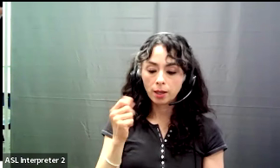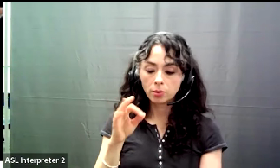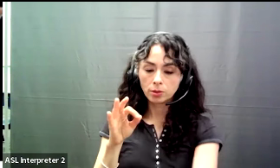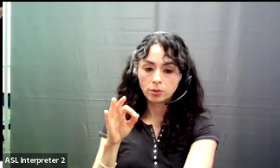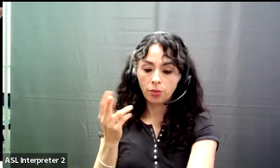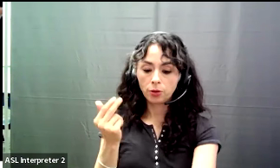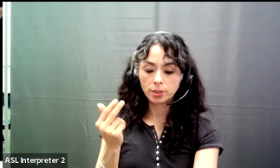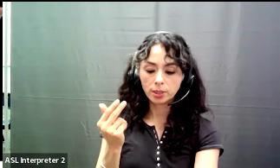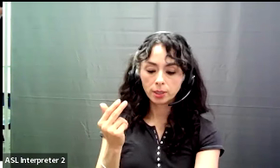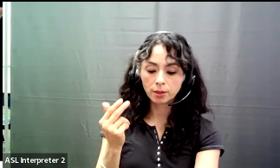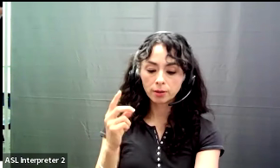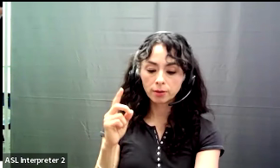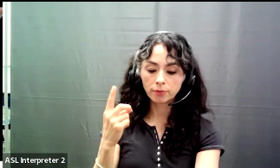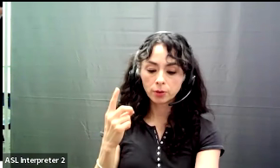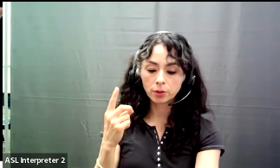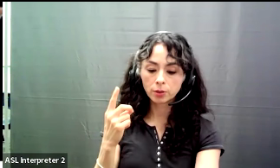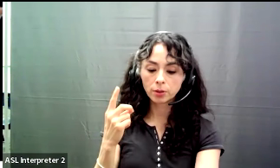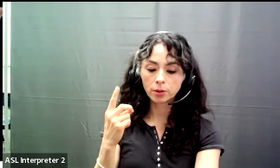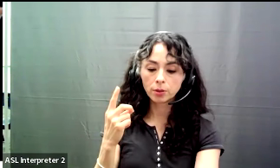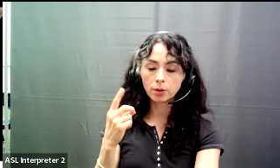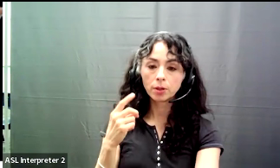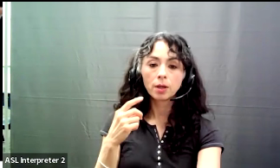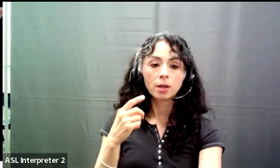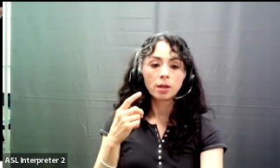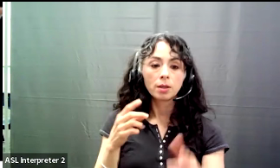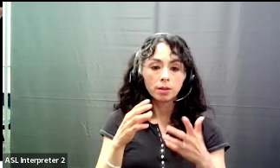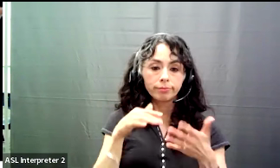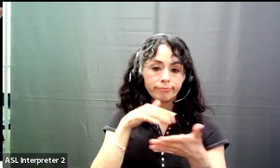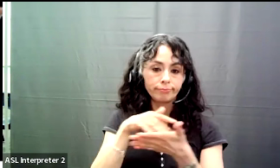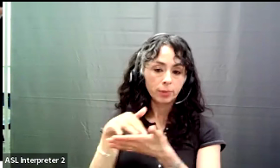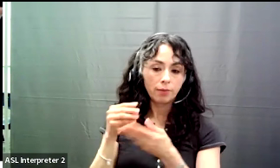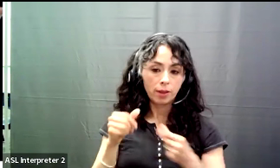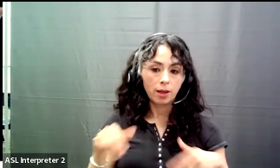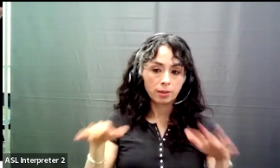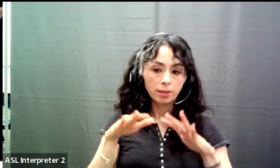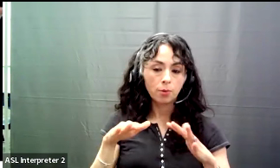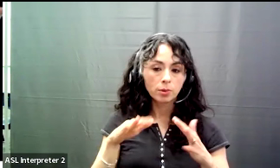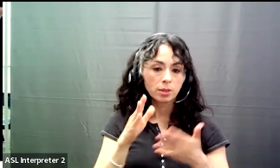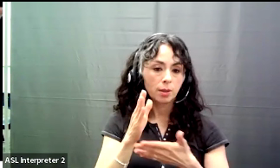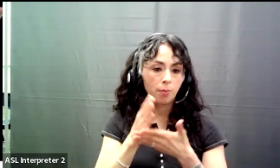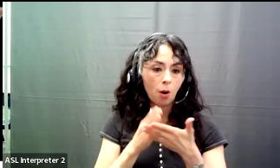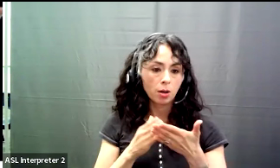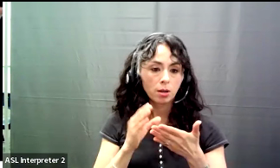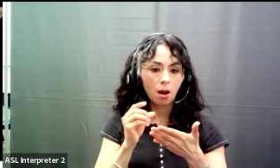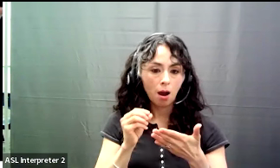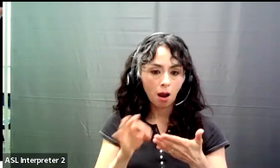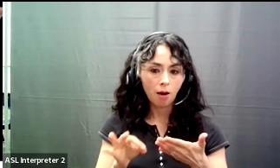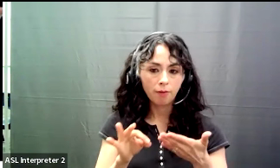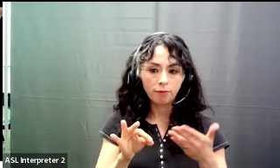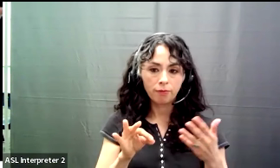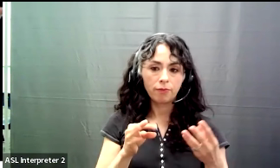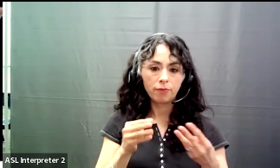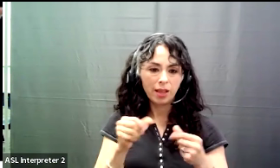1903, we published the first soil survey of Puerto Rico, which was apart from Arecibo